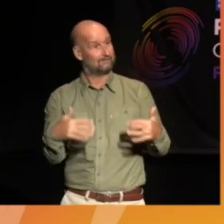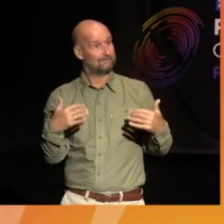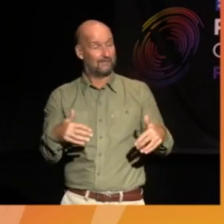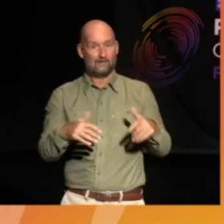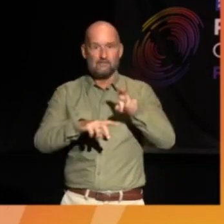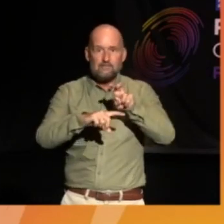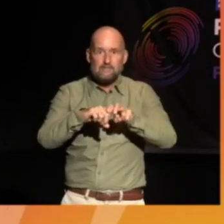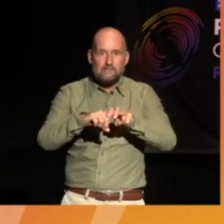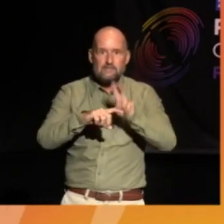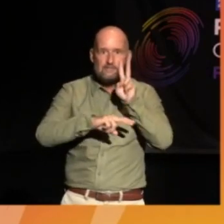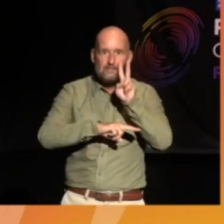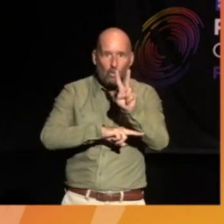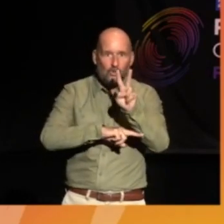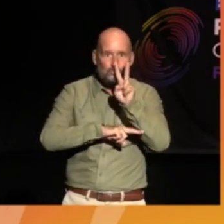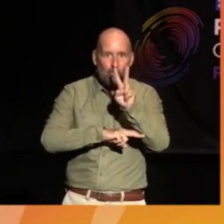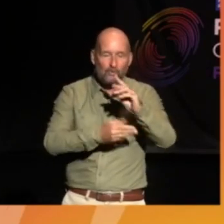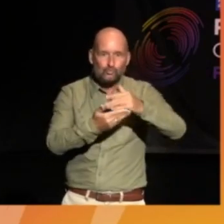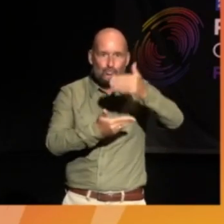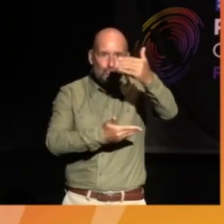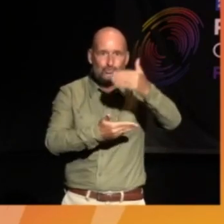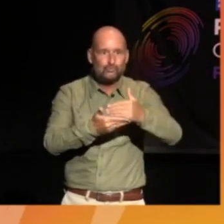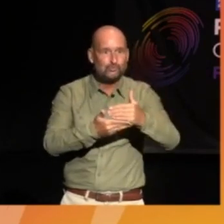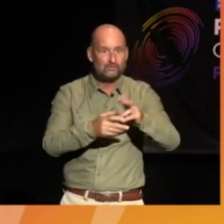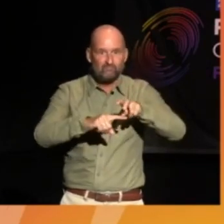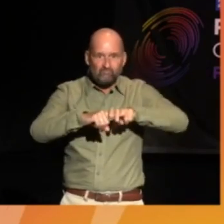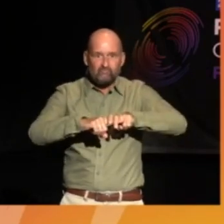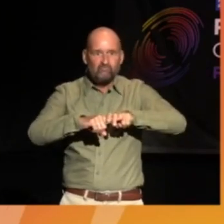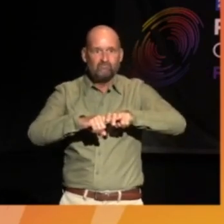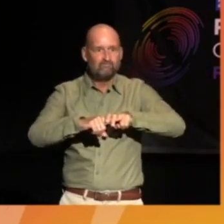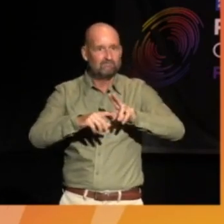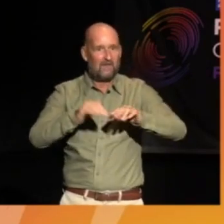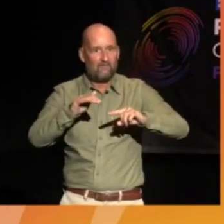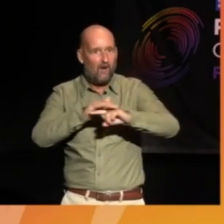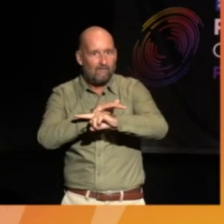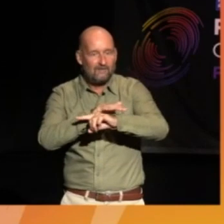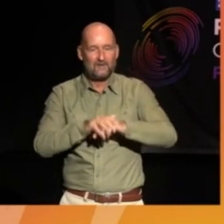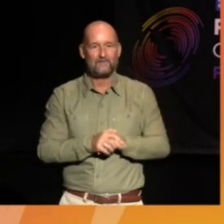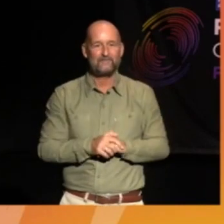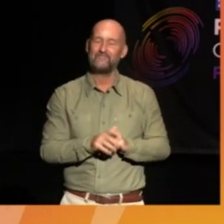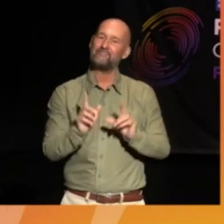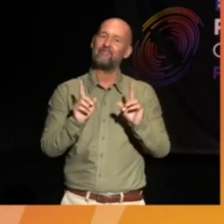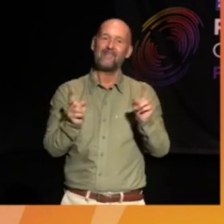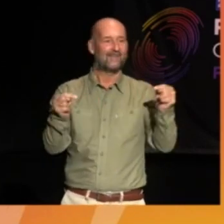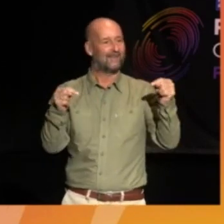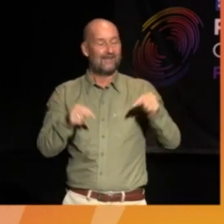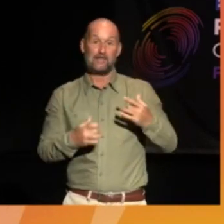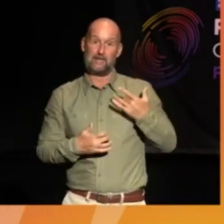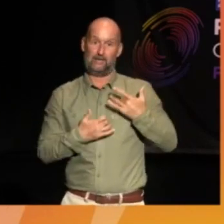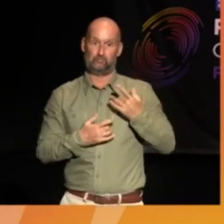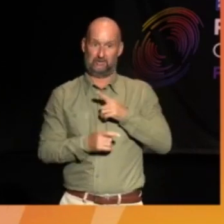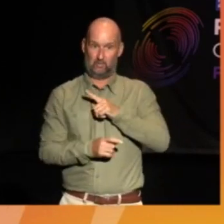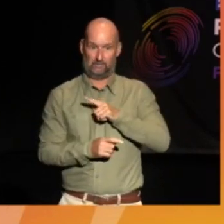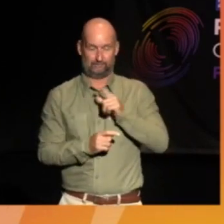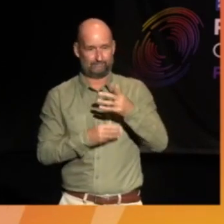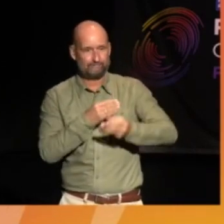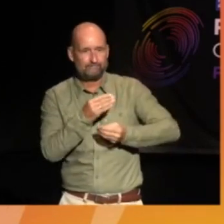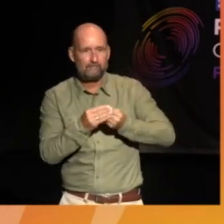moved from their city, apparently. We're going to... It's actually one of the interesting things about